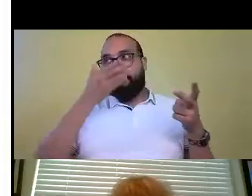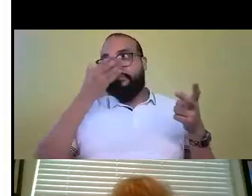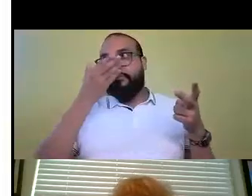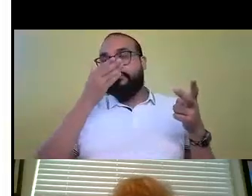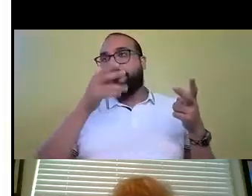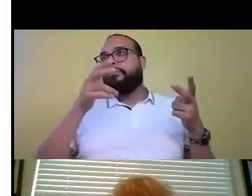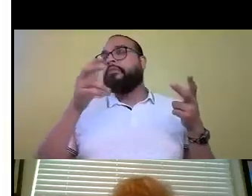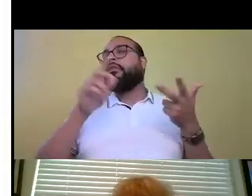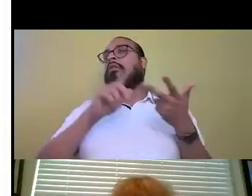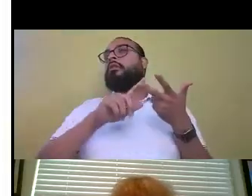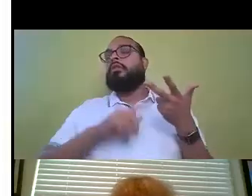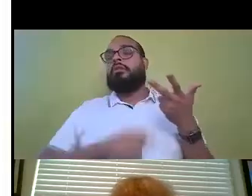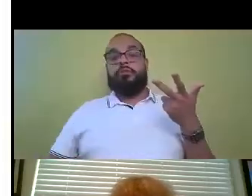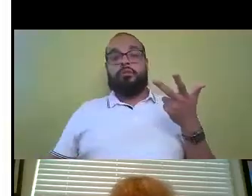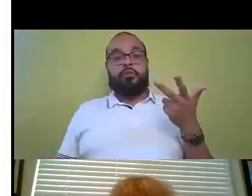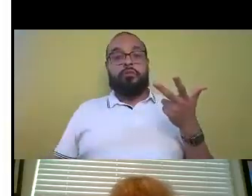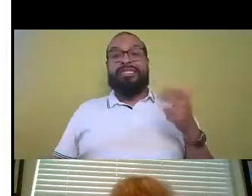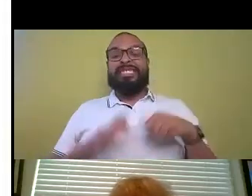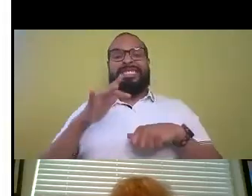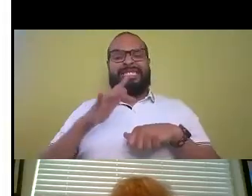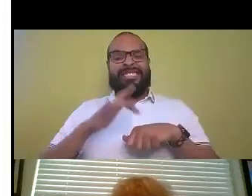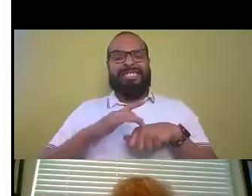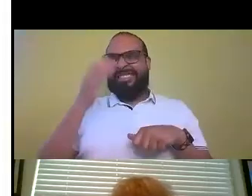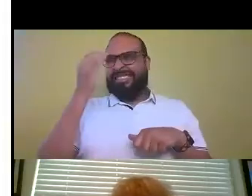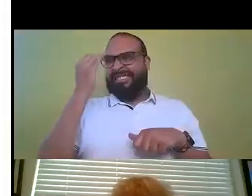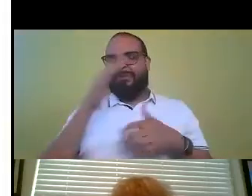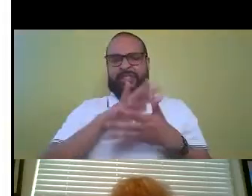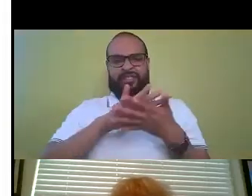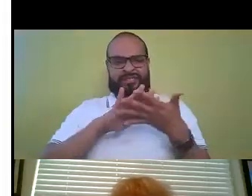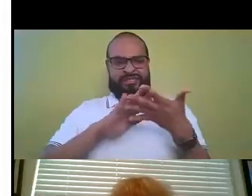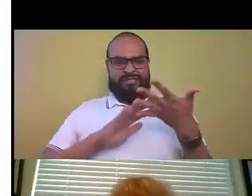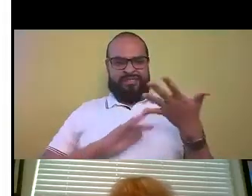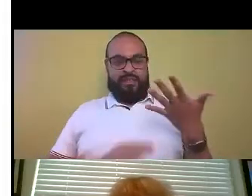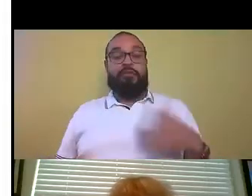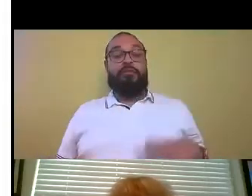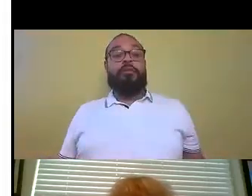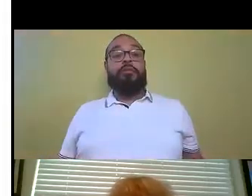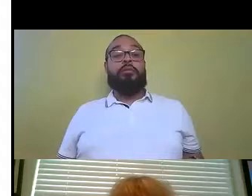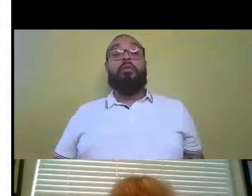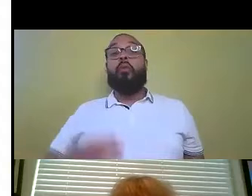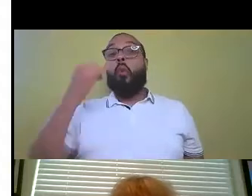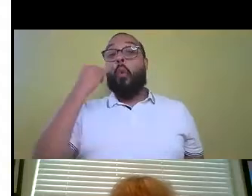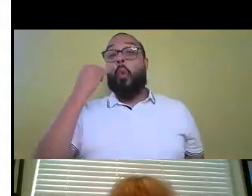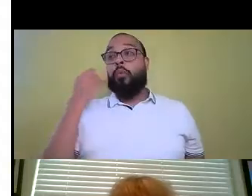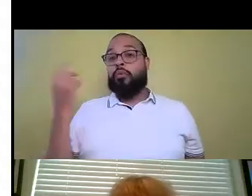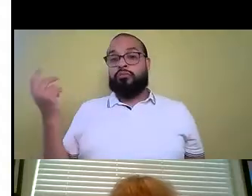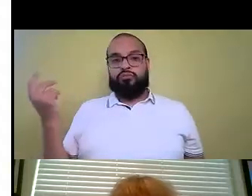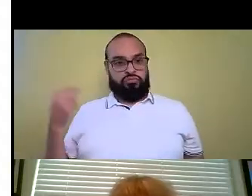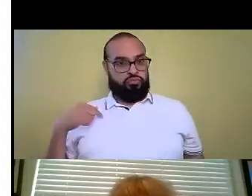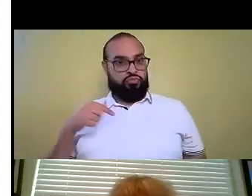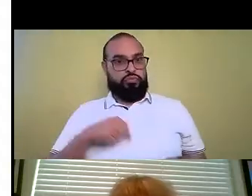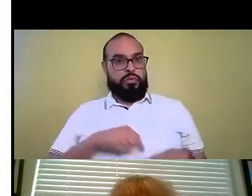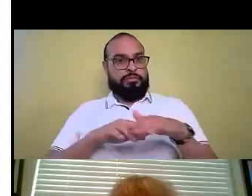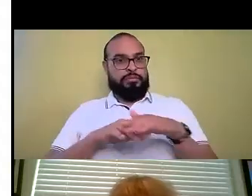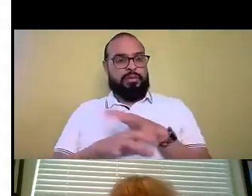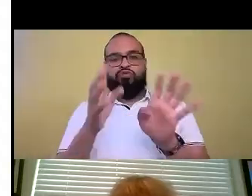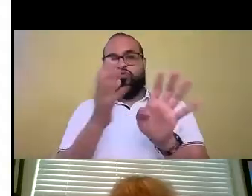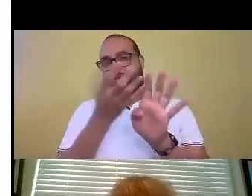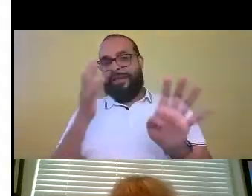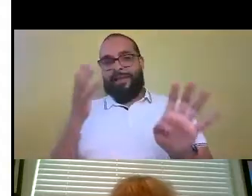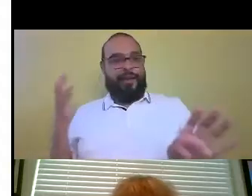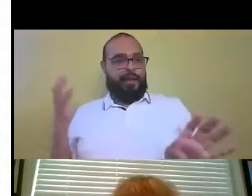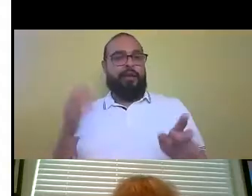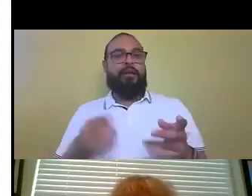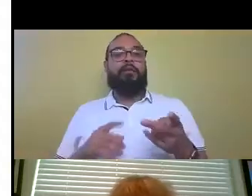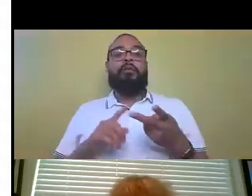information, taking in touch information? When we're going to be in a busy line or we're going to go to an art festival pre-COVID and there's